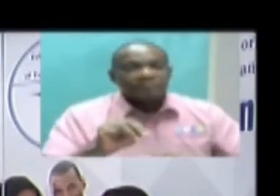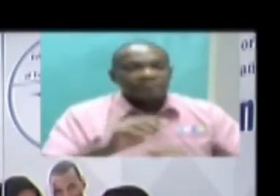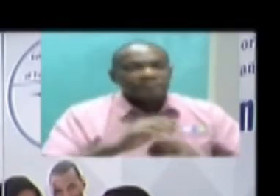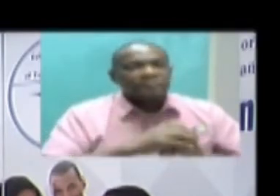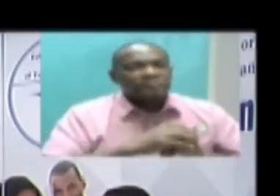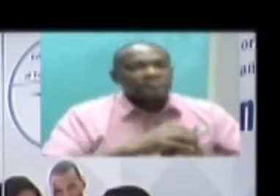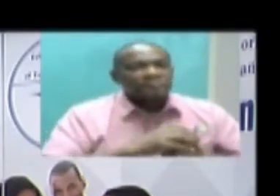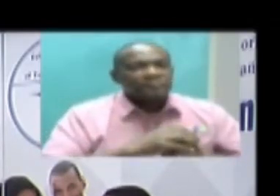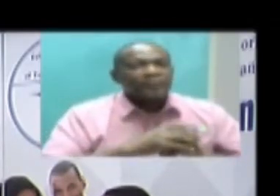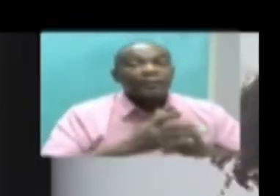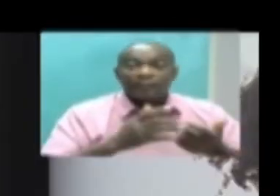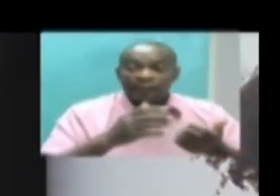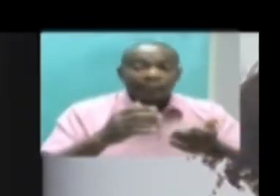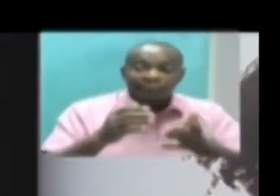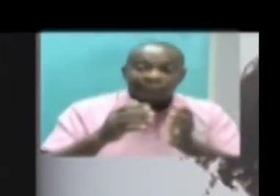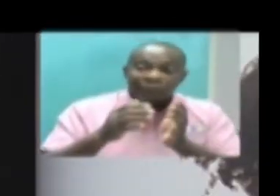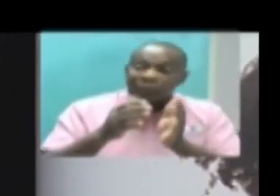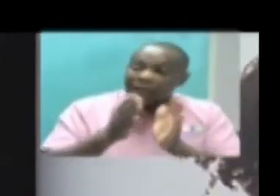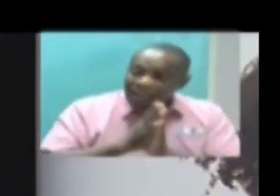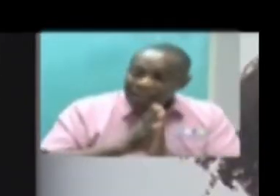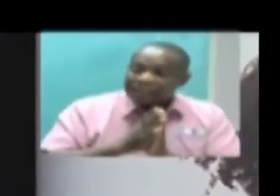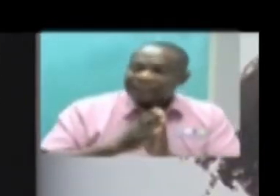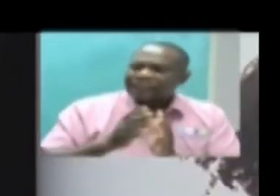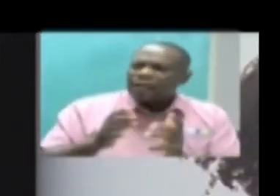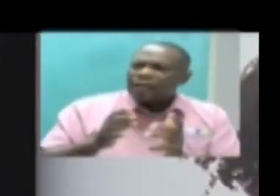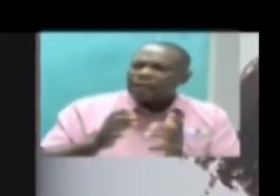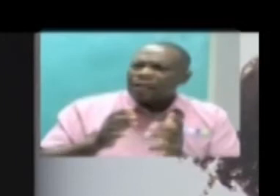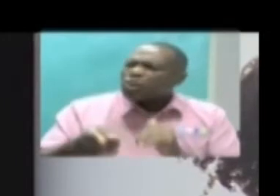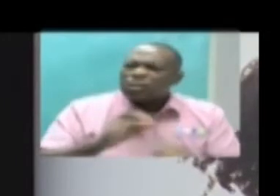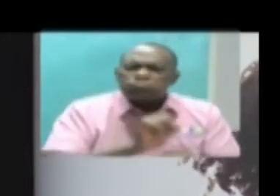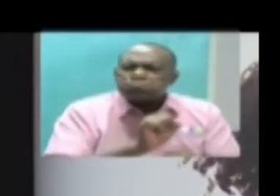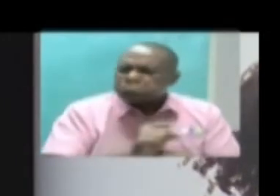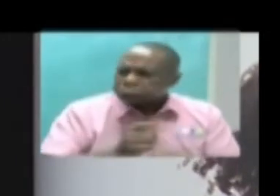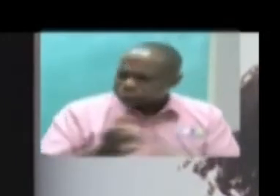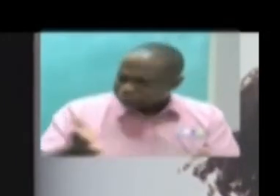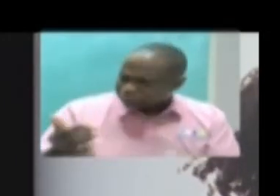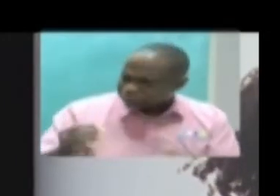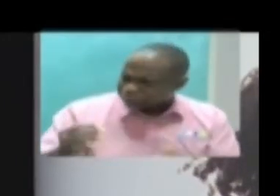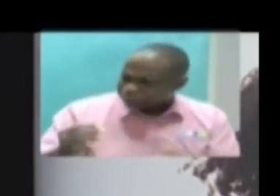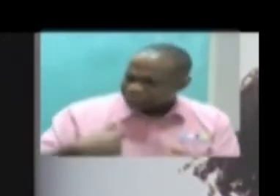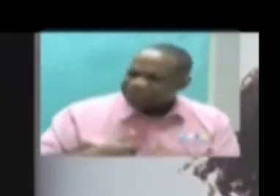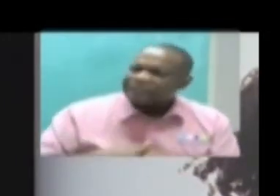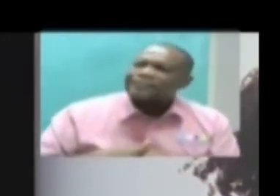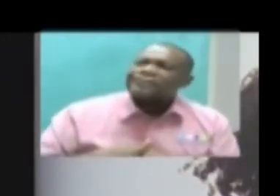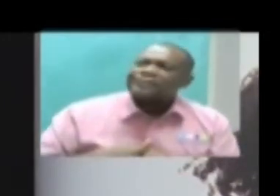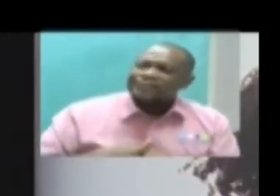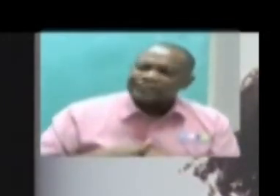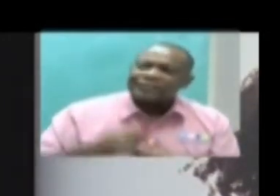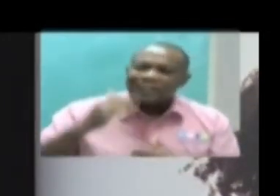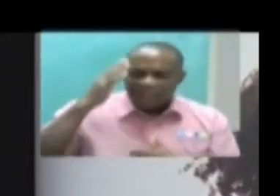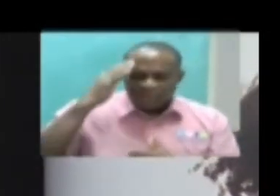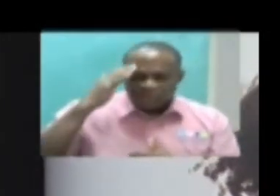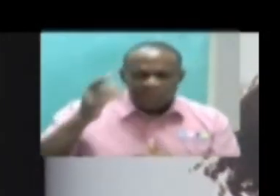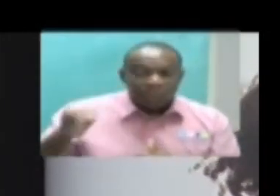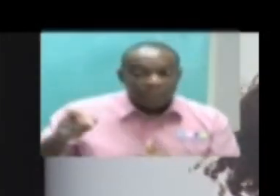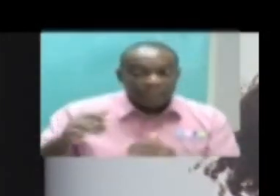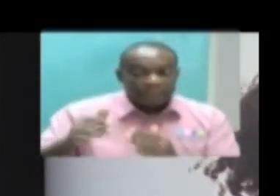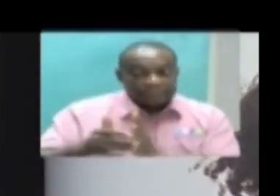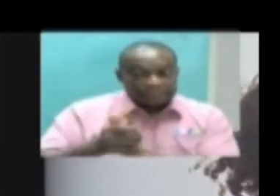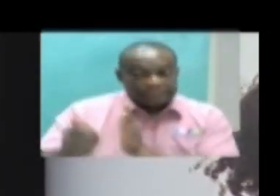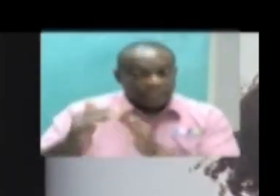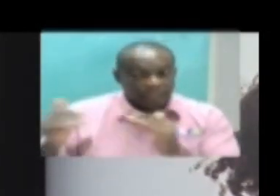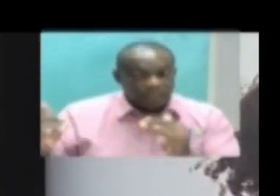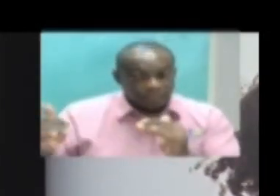this system works or what to do, I build their sense of competence. Yeah? Mm-hmm. The child that I want is a child who's